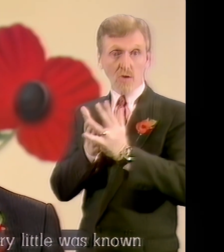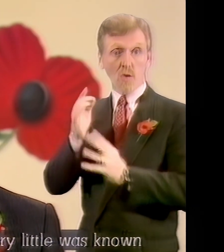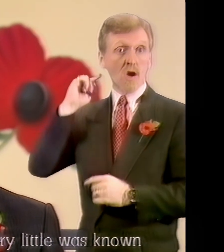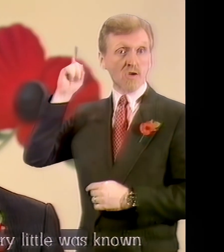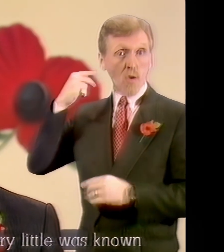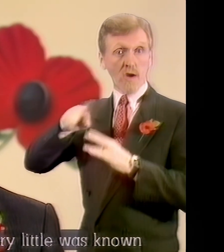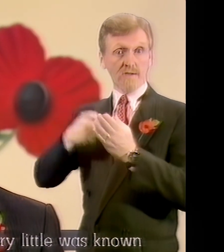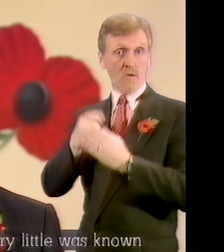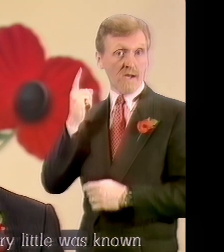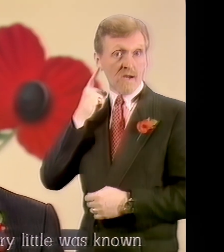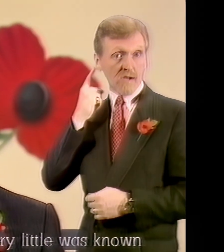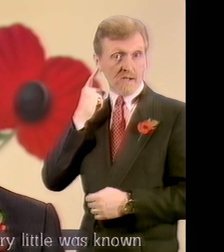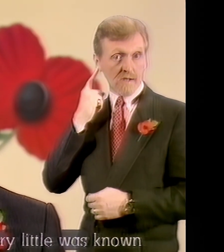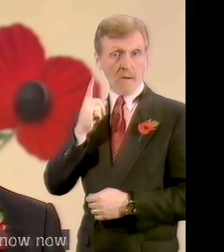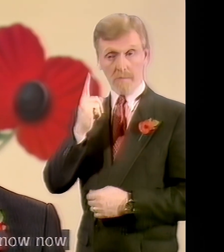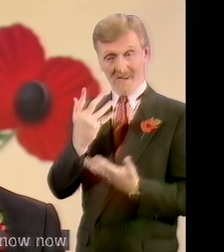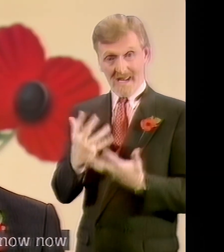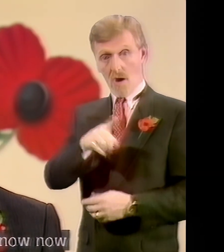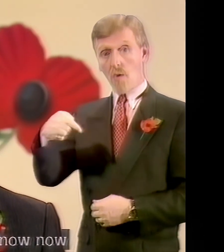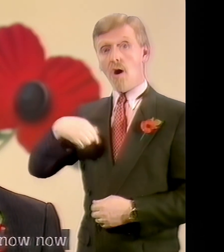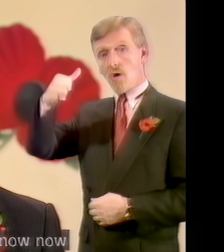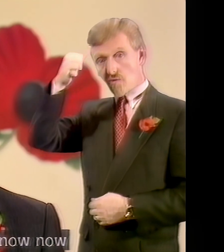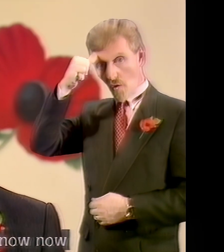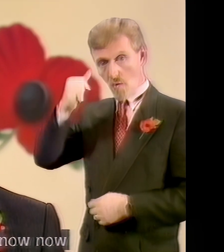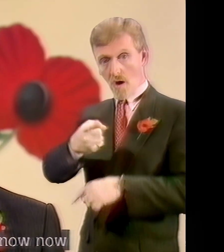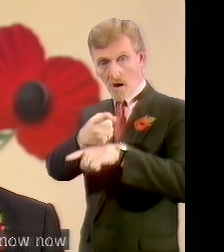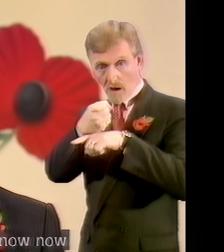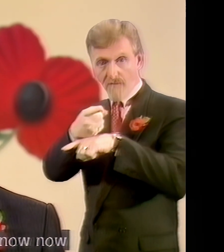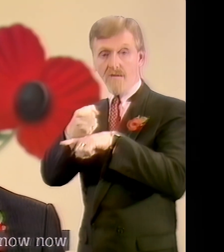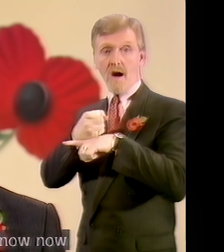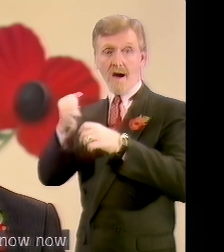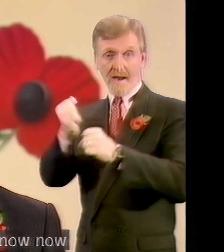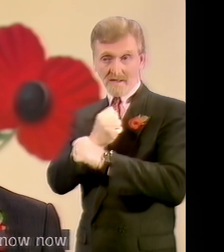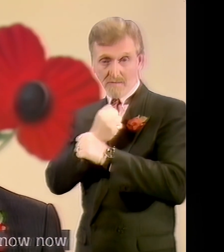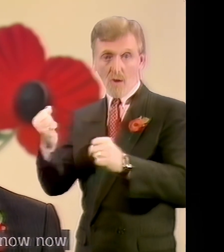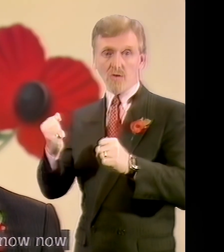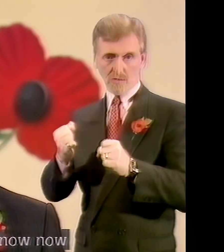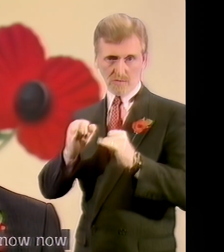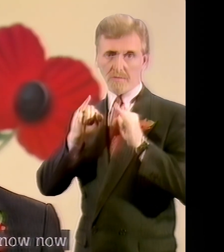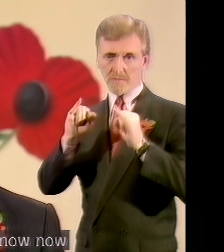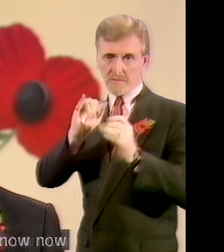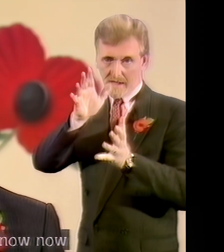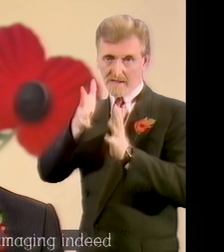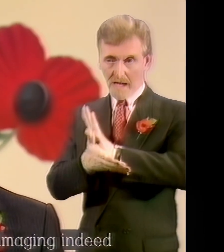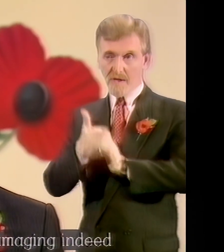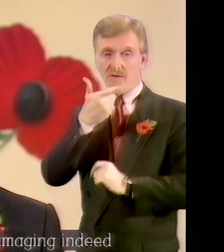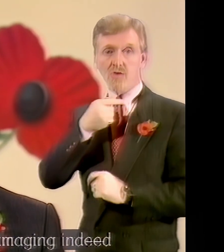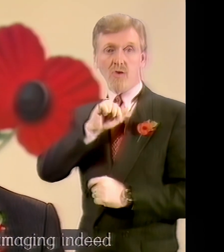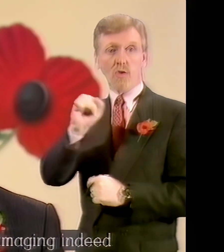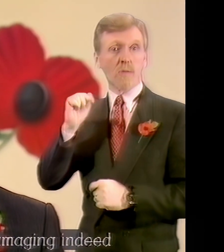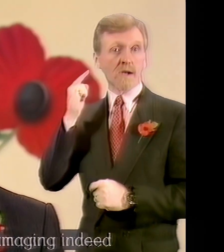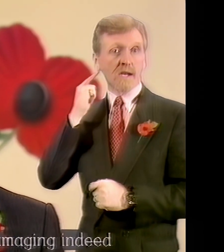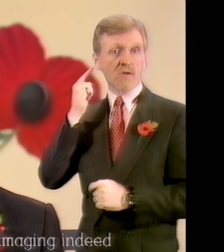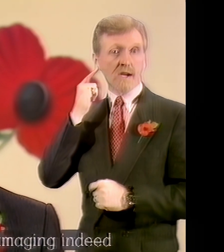that noise could cause, but we know now that gunfire and explosions can be